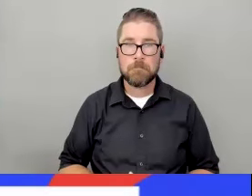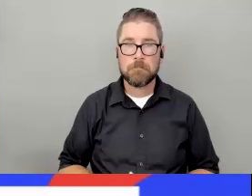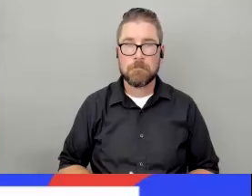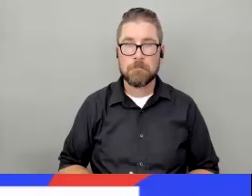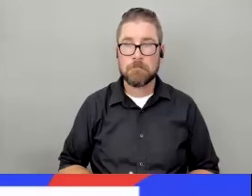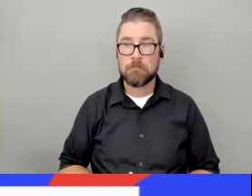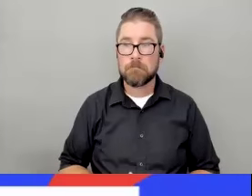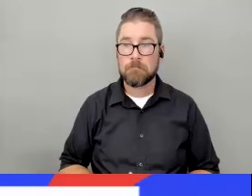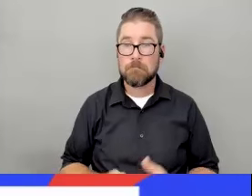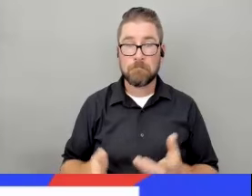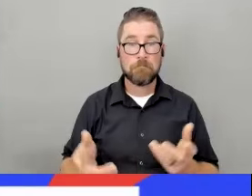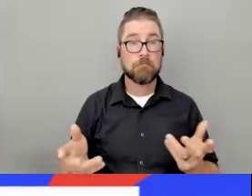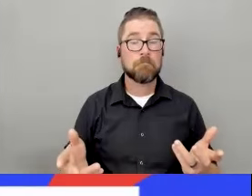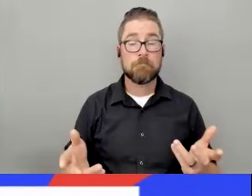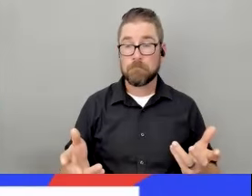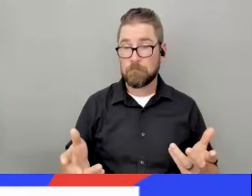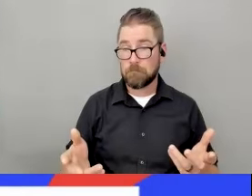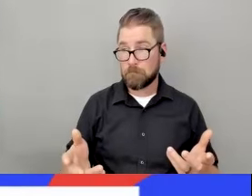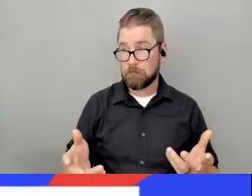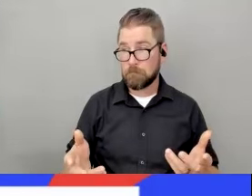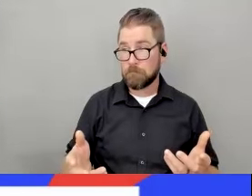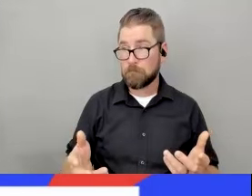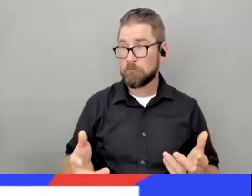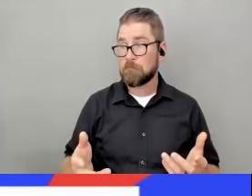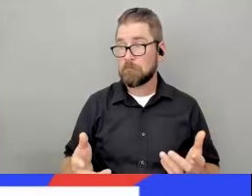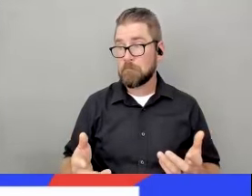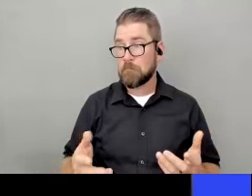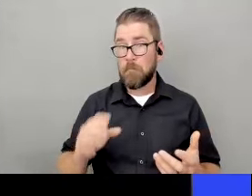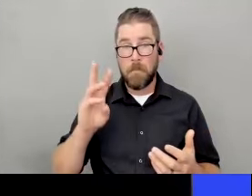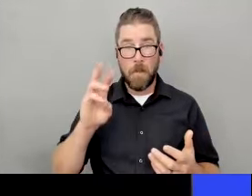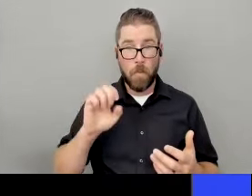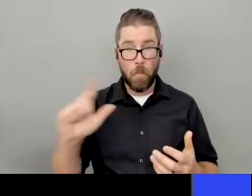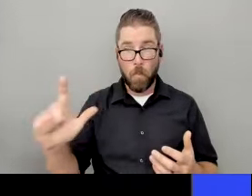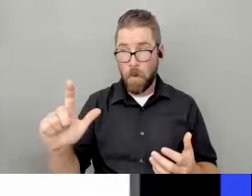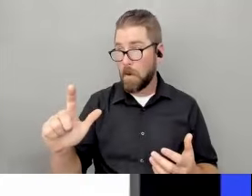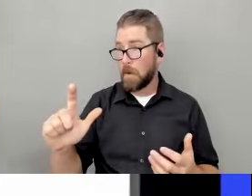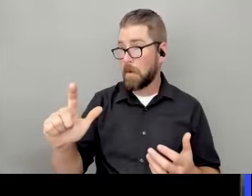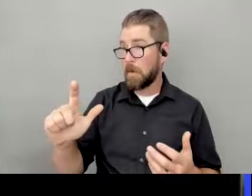Well, can I at least ask if it was more participatory than my passive video?